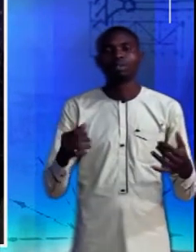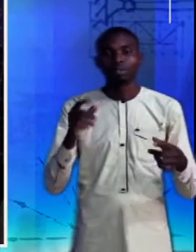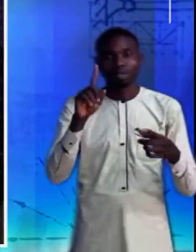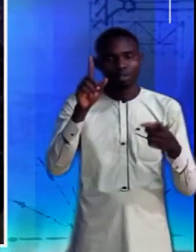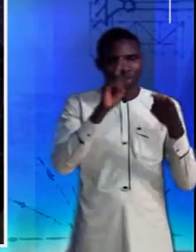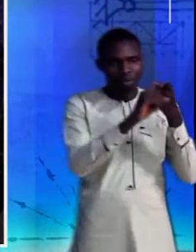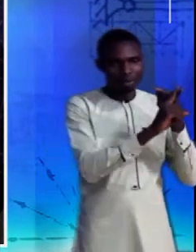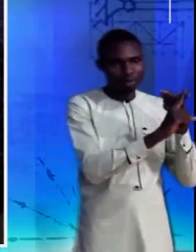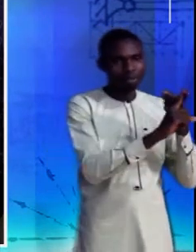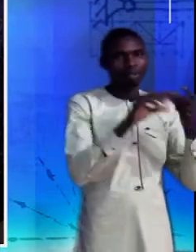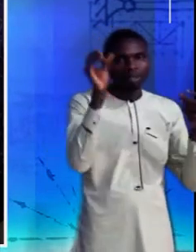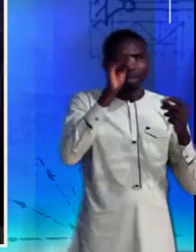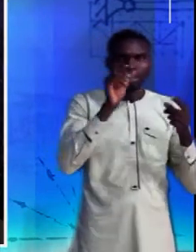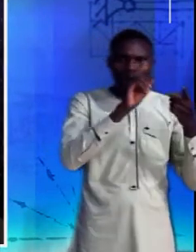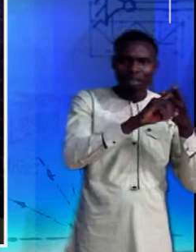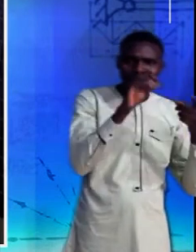outbreak.